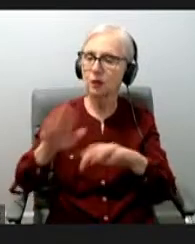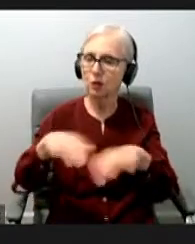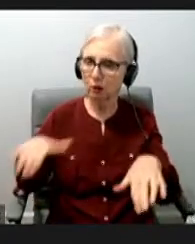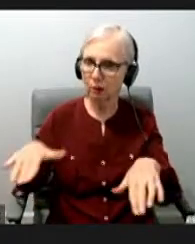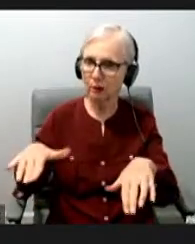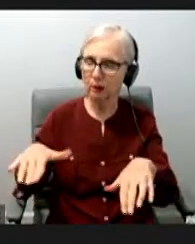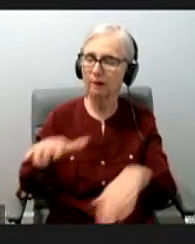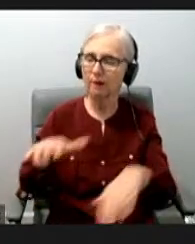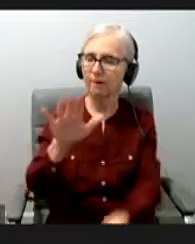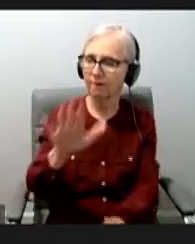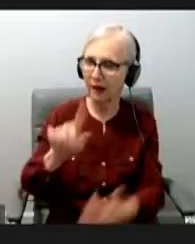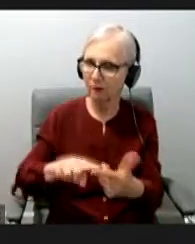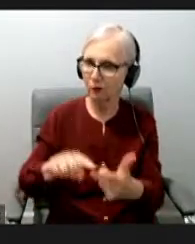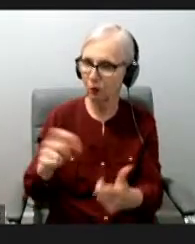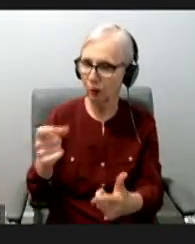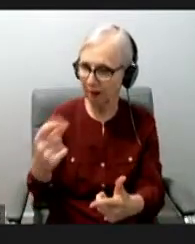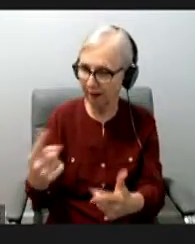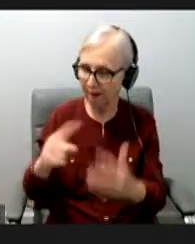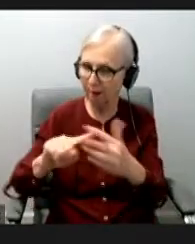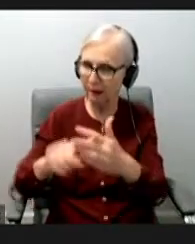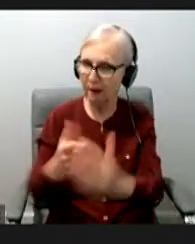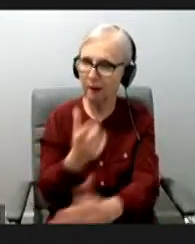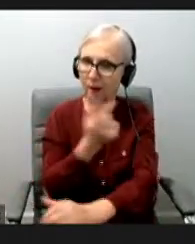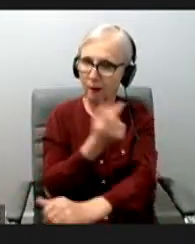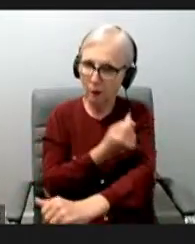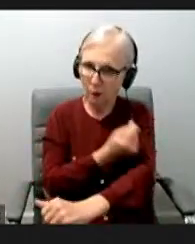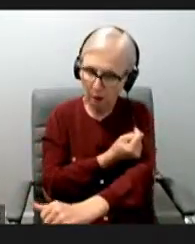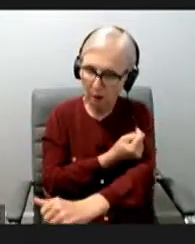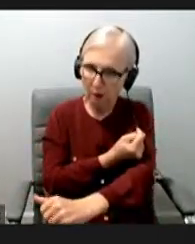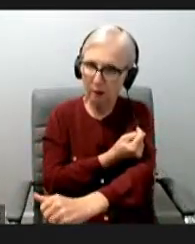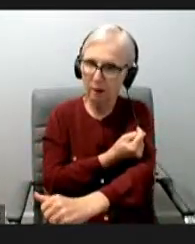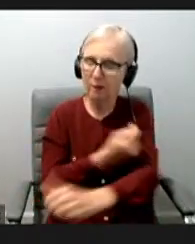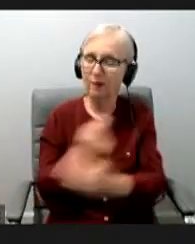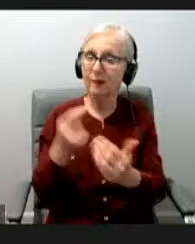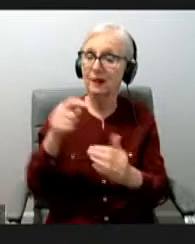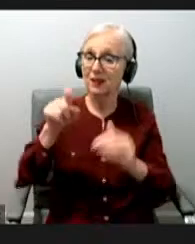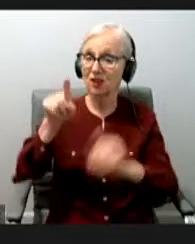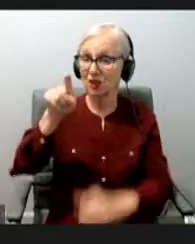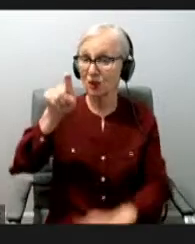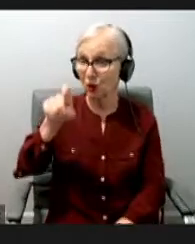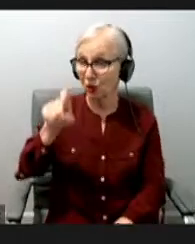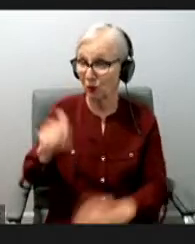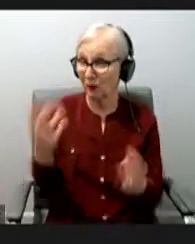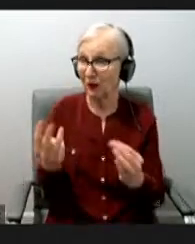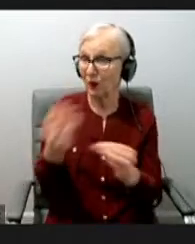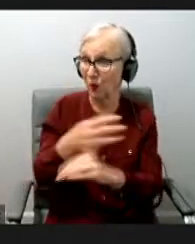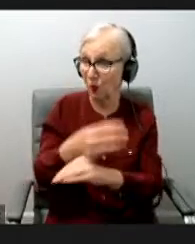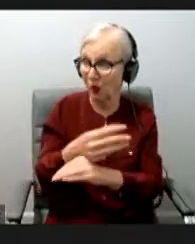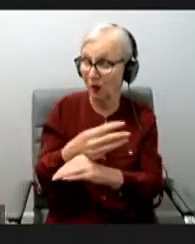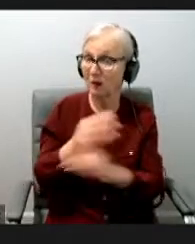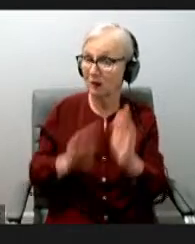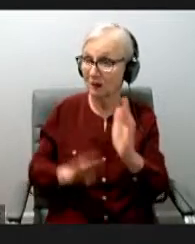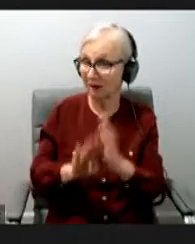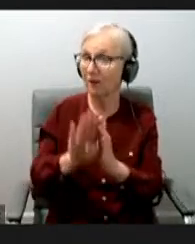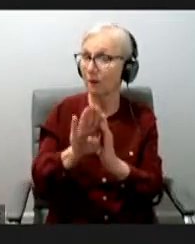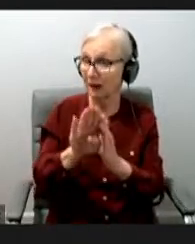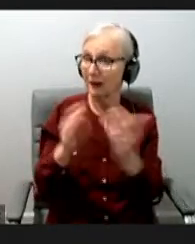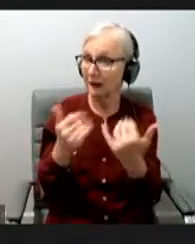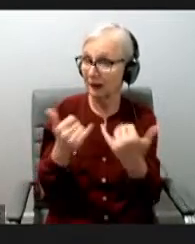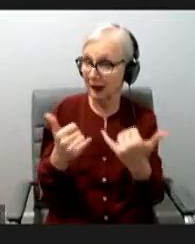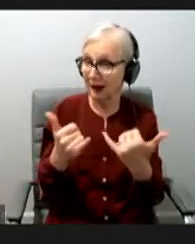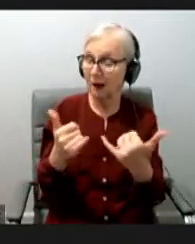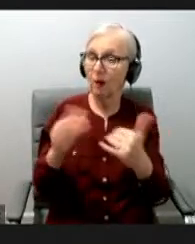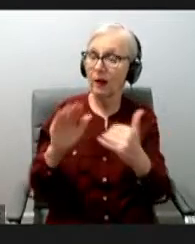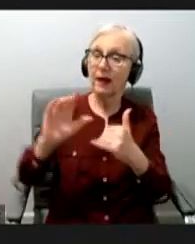getting vaccinated in the fall, that this could be what we're seeing now, the peak, the worst of the pandemic, and we could see less cases going